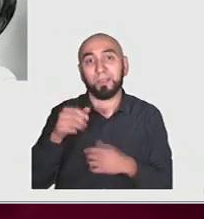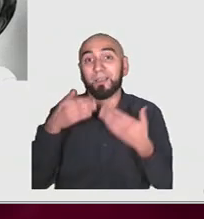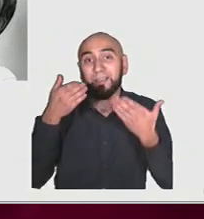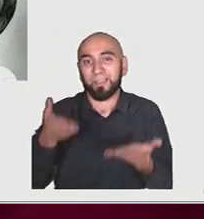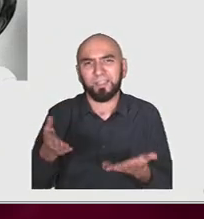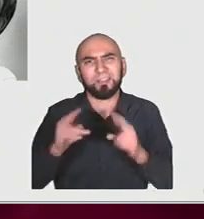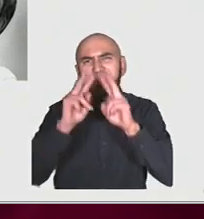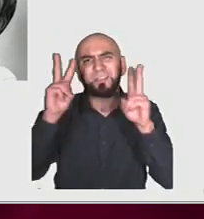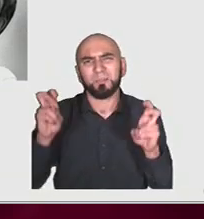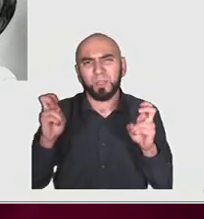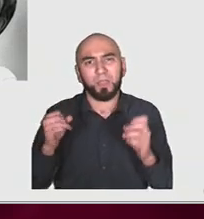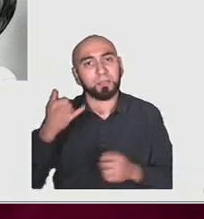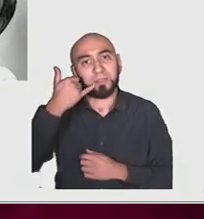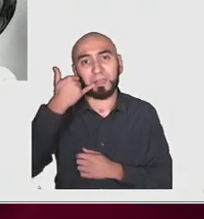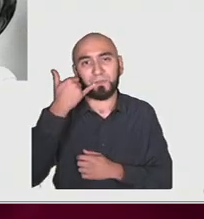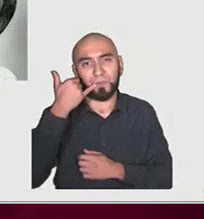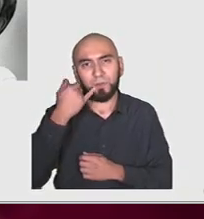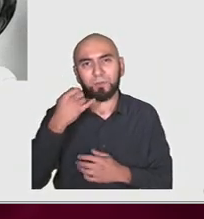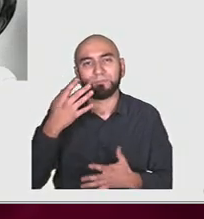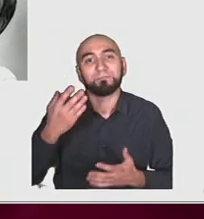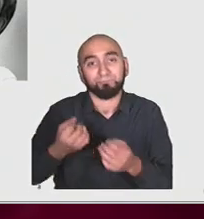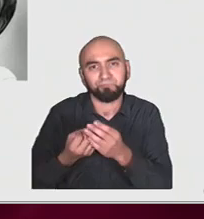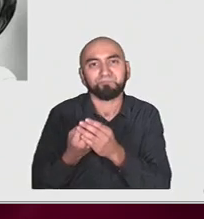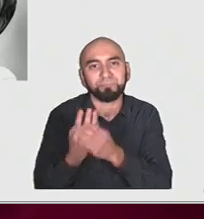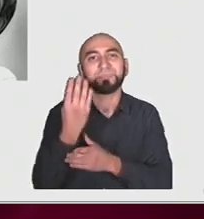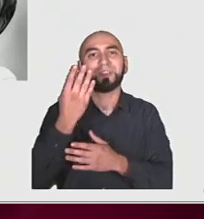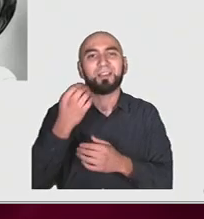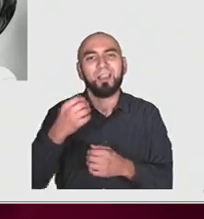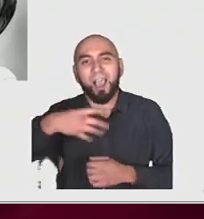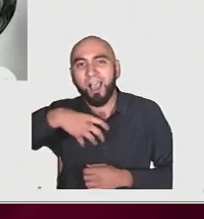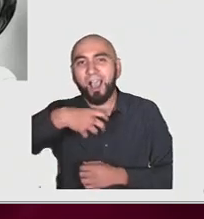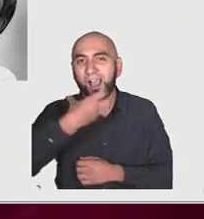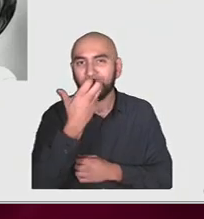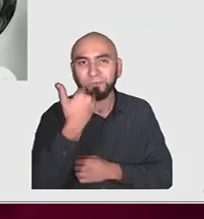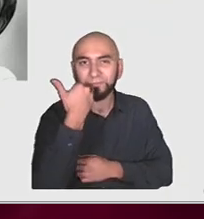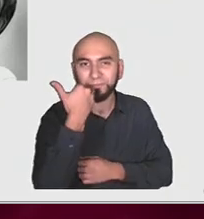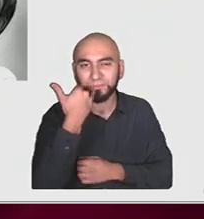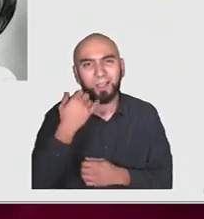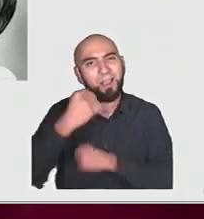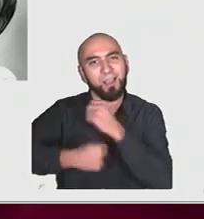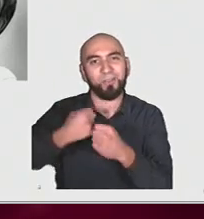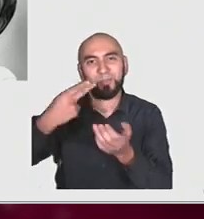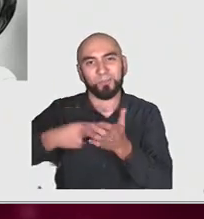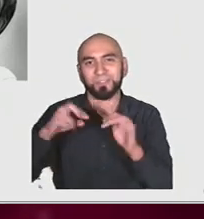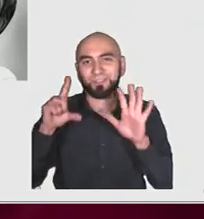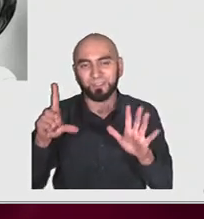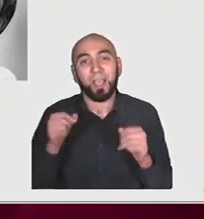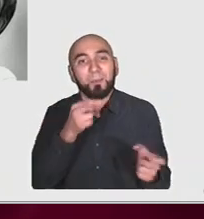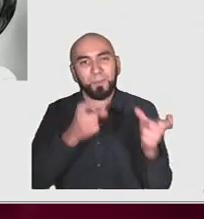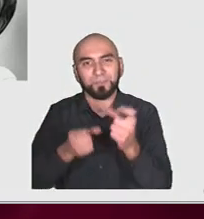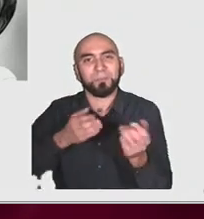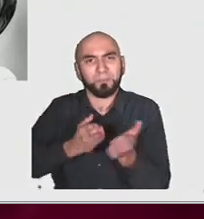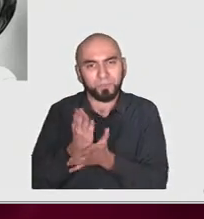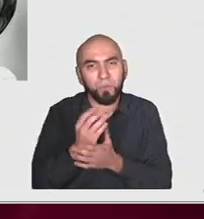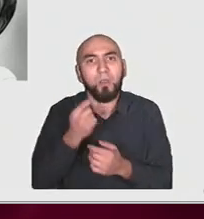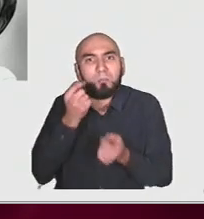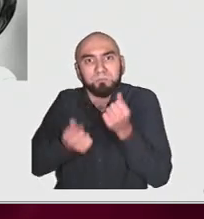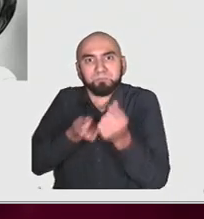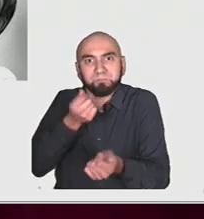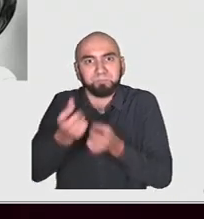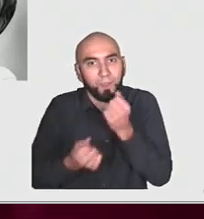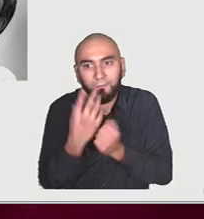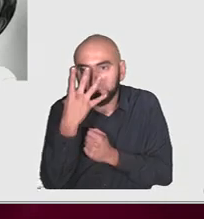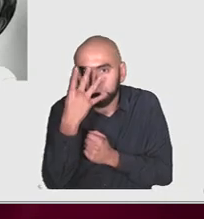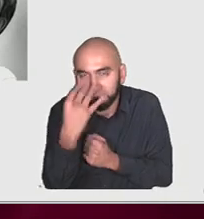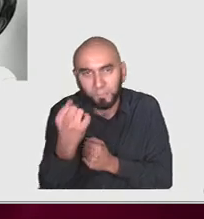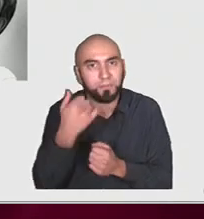in 2007 right when the iPhone came out. I noticed that people were starting to hold their phones like this and absorb into the phone. And